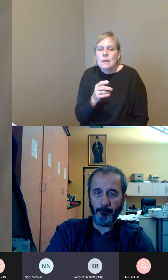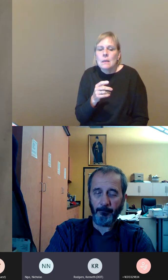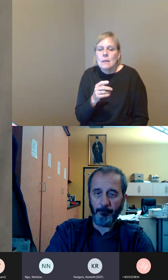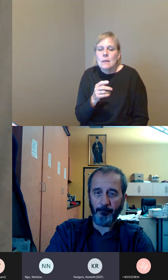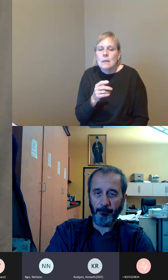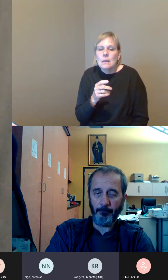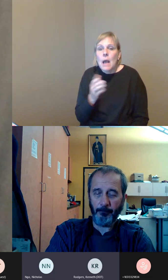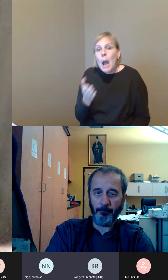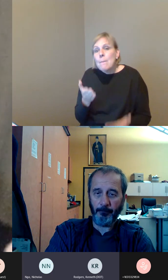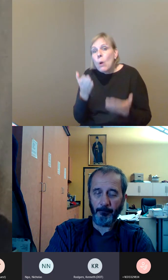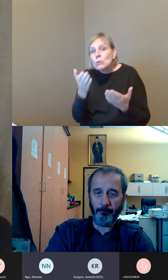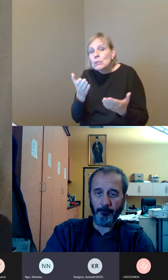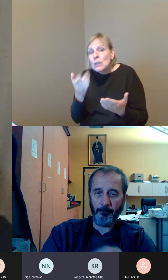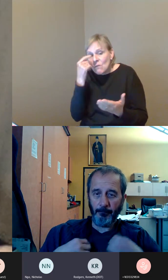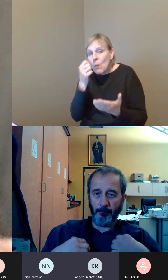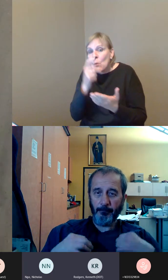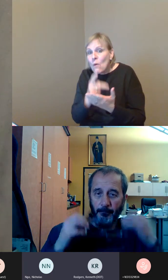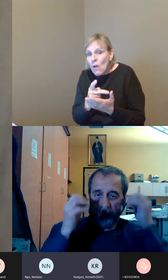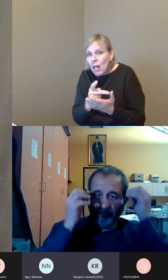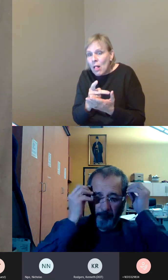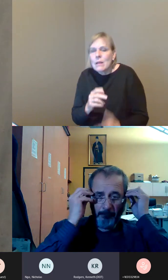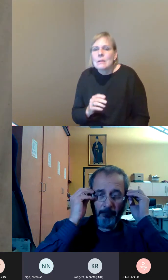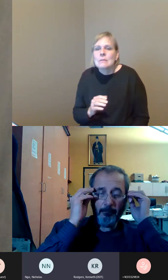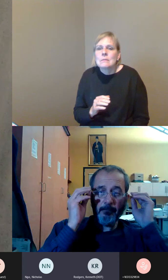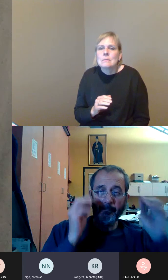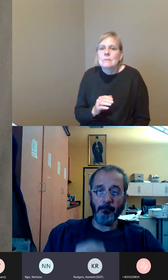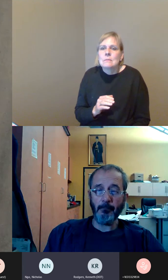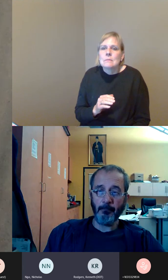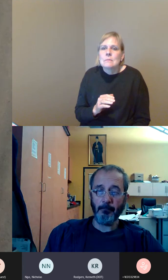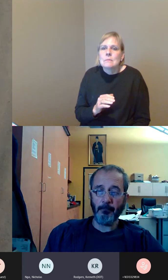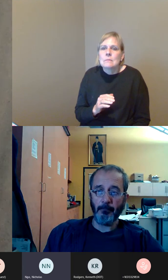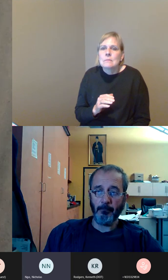Is there a motion for approval?